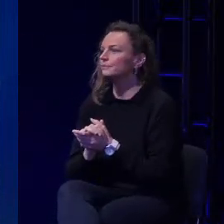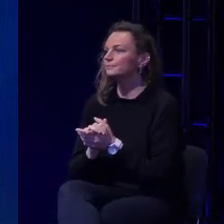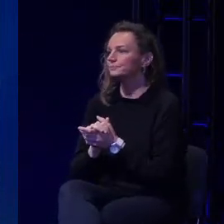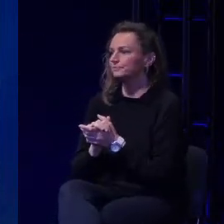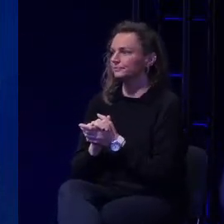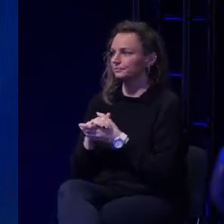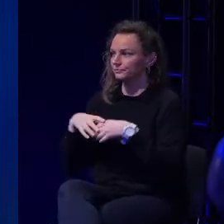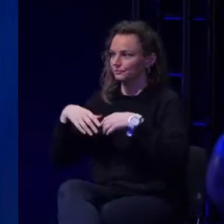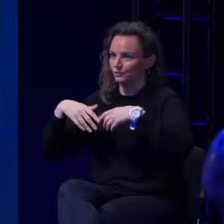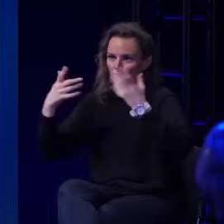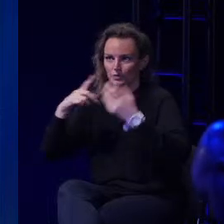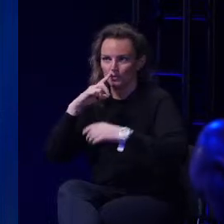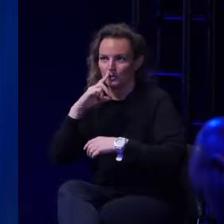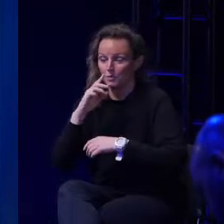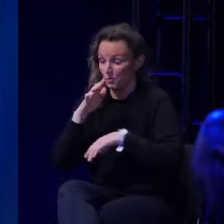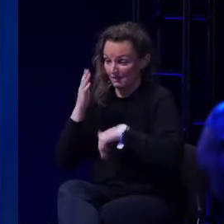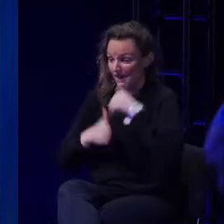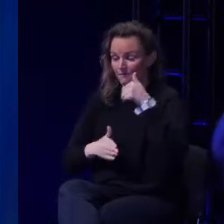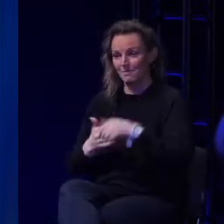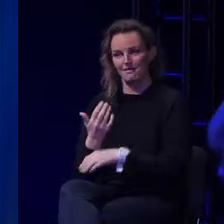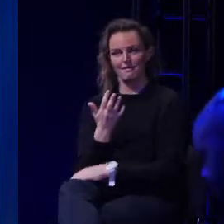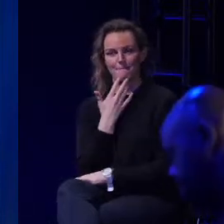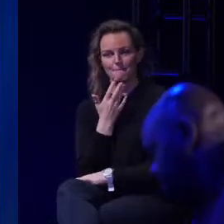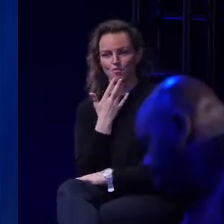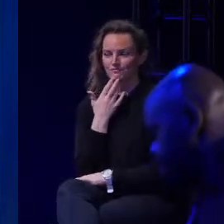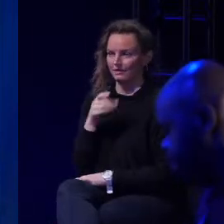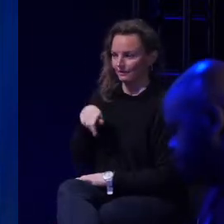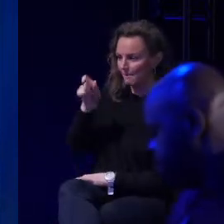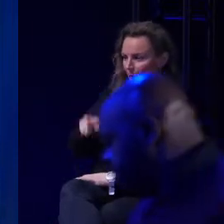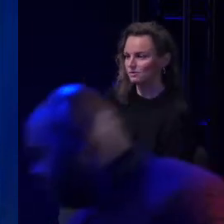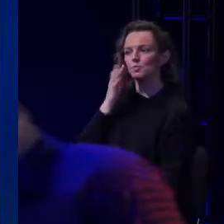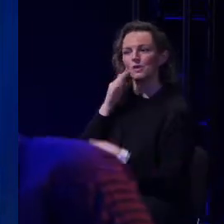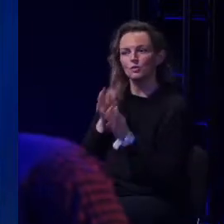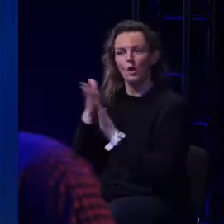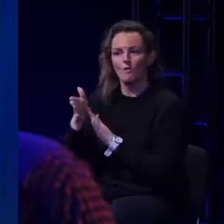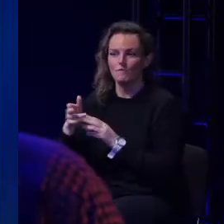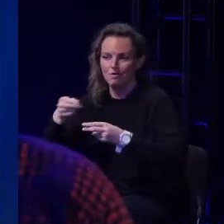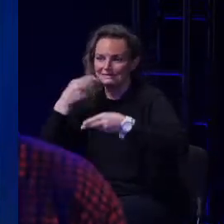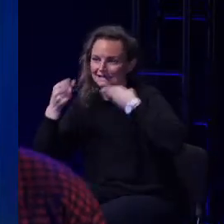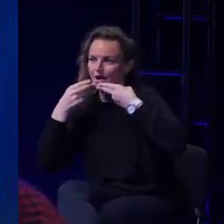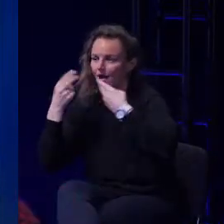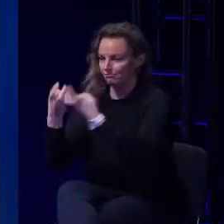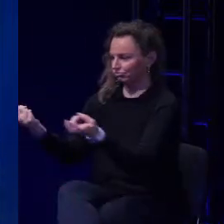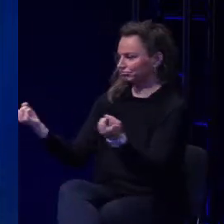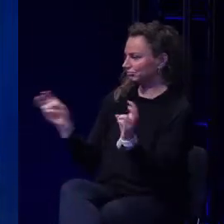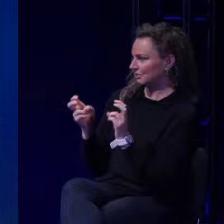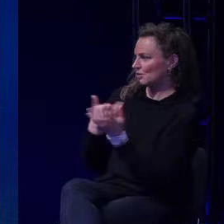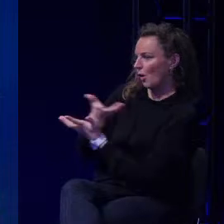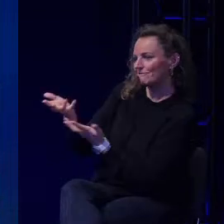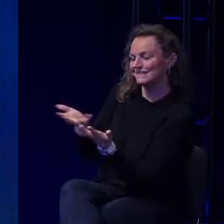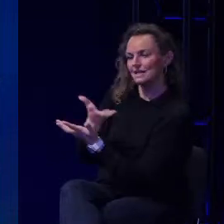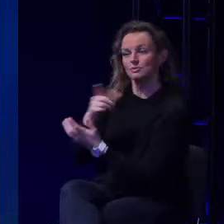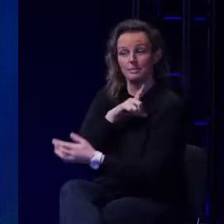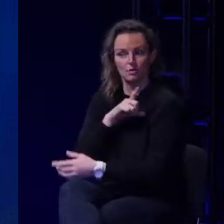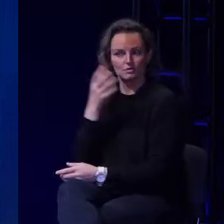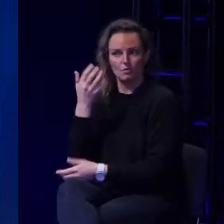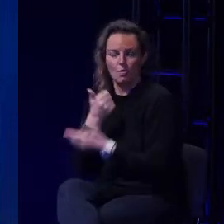conversation ever, because you always have a story that coincides to what anyone else is talking about, really dull.